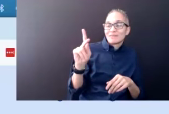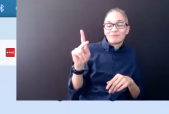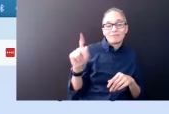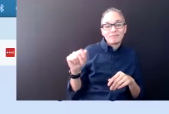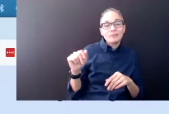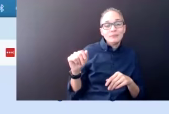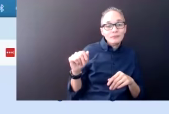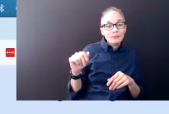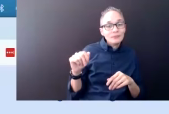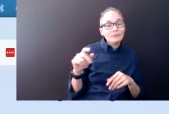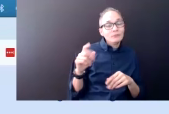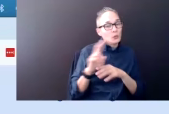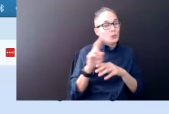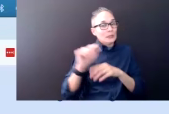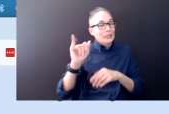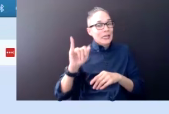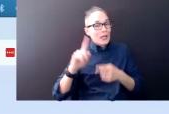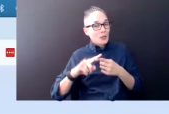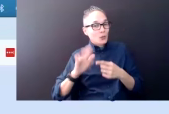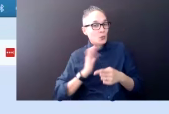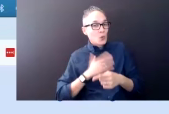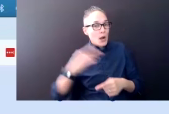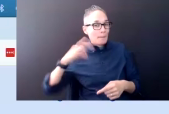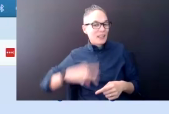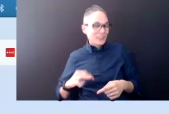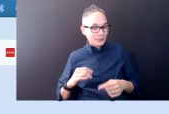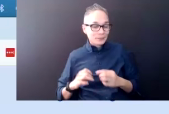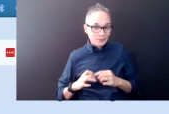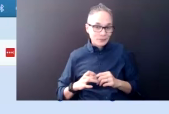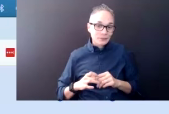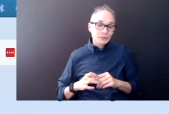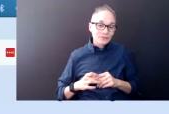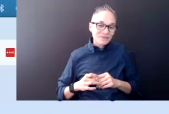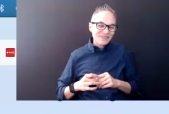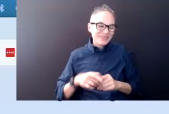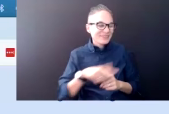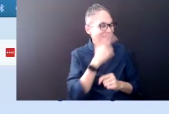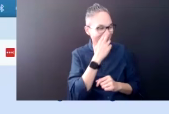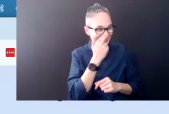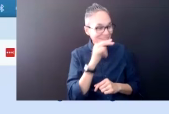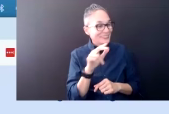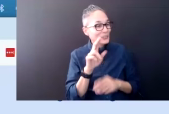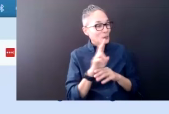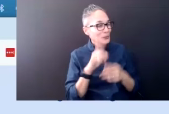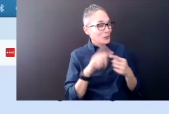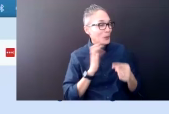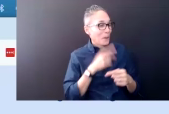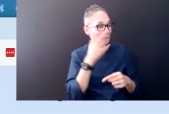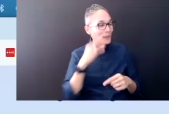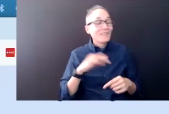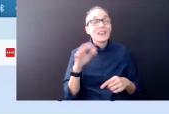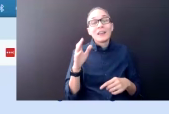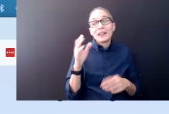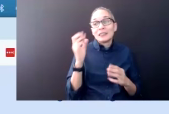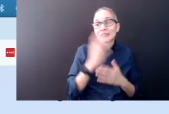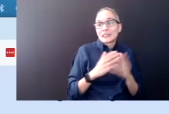AI to our benefit and knowledge, right? Instead of like, you know, Wielding it to our, yeah, because I was looking at the I love chats, that. like where people were, I